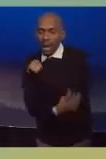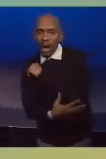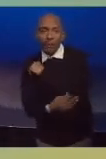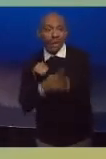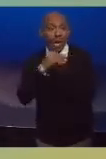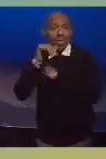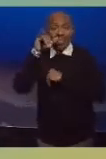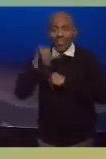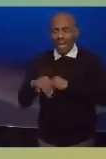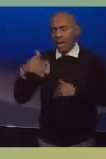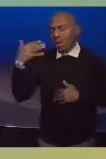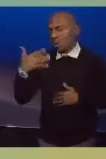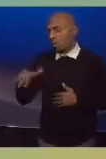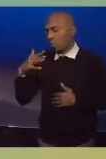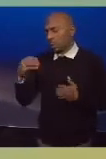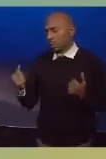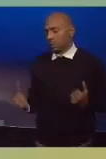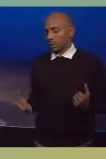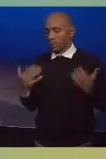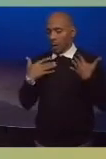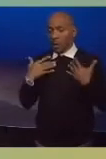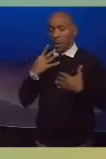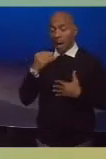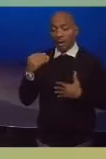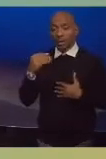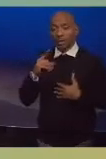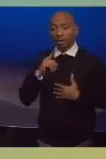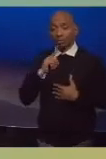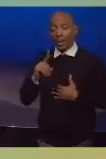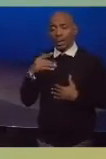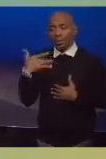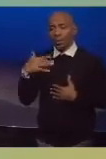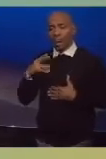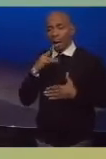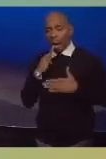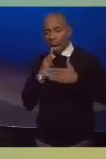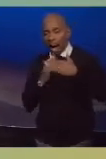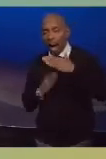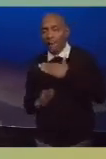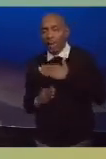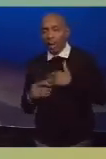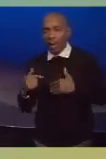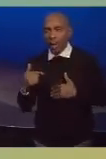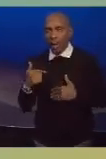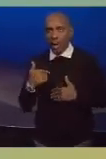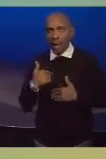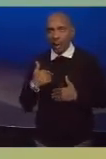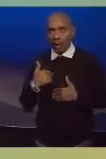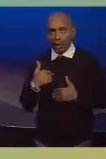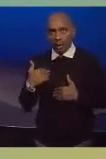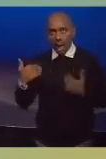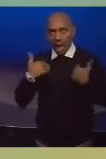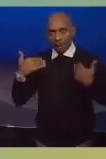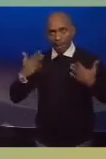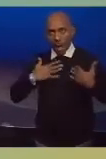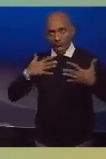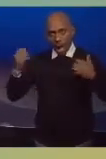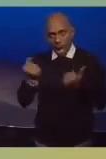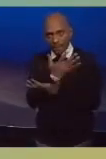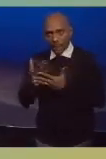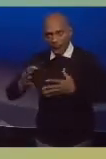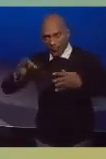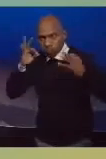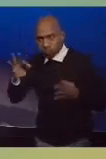inspiring. It's a little humbling, because I really didn't have my act together like you guys did at your age.